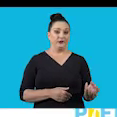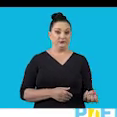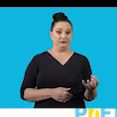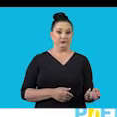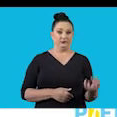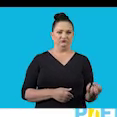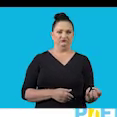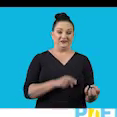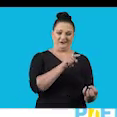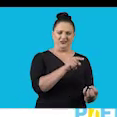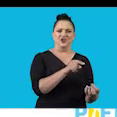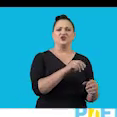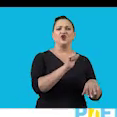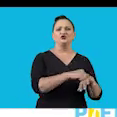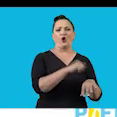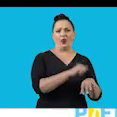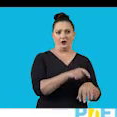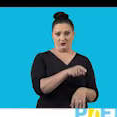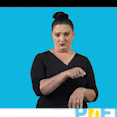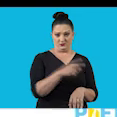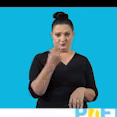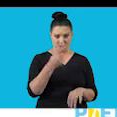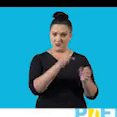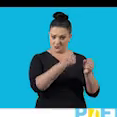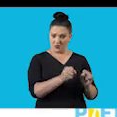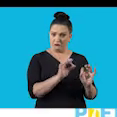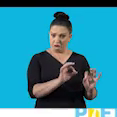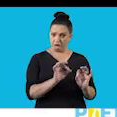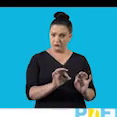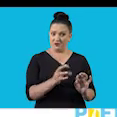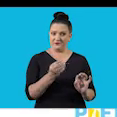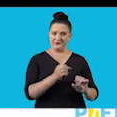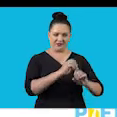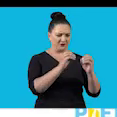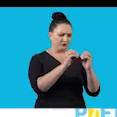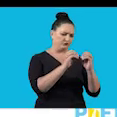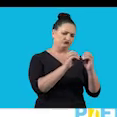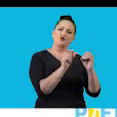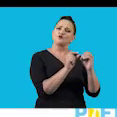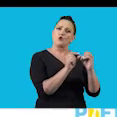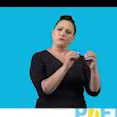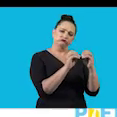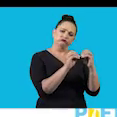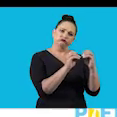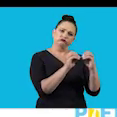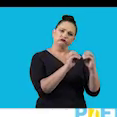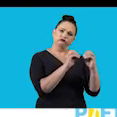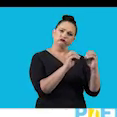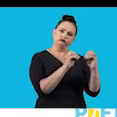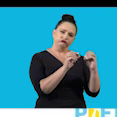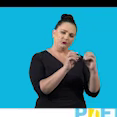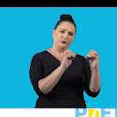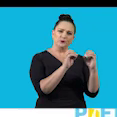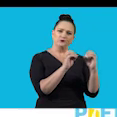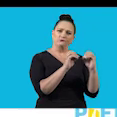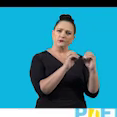So we're starting from a solid. As you can see, it has a definite shape, and the spaces in between the particles is very small, and the